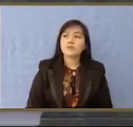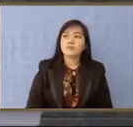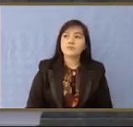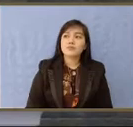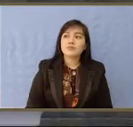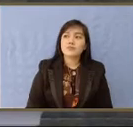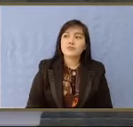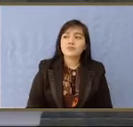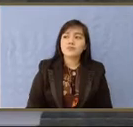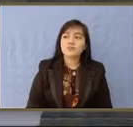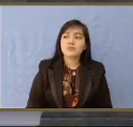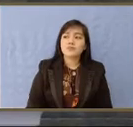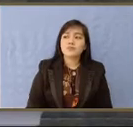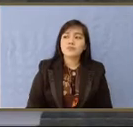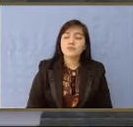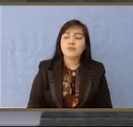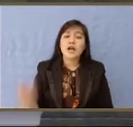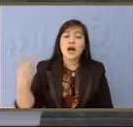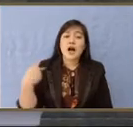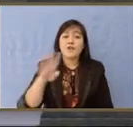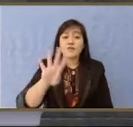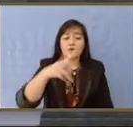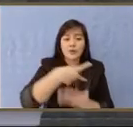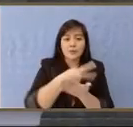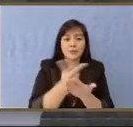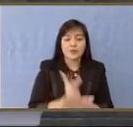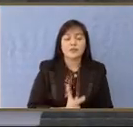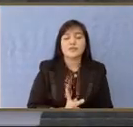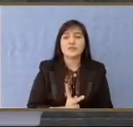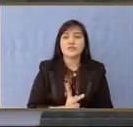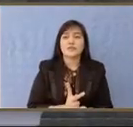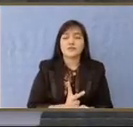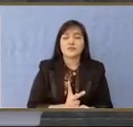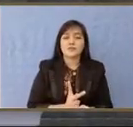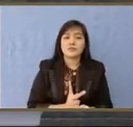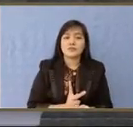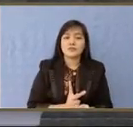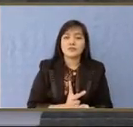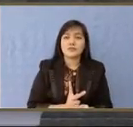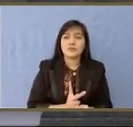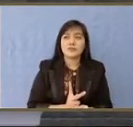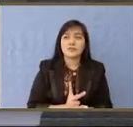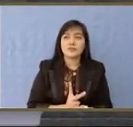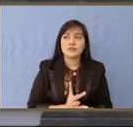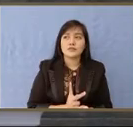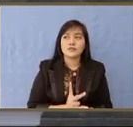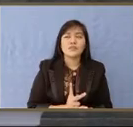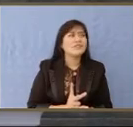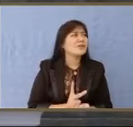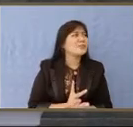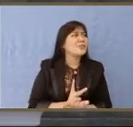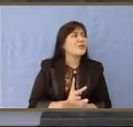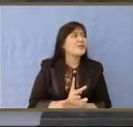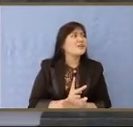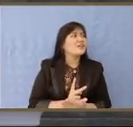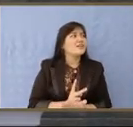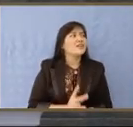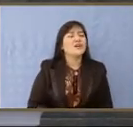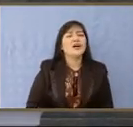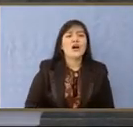aspect. Apat lamang po ito. Four chapters po ito na nagsisimbolize ng four stages sa buhay po ni